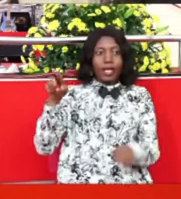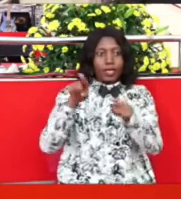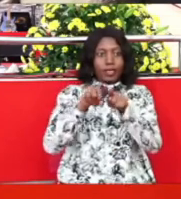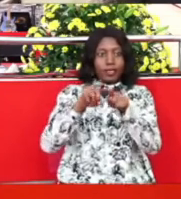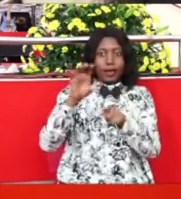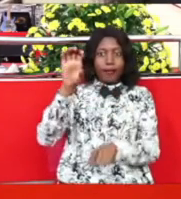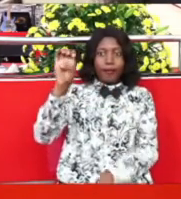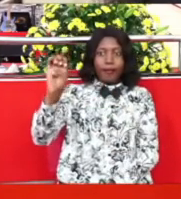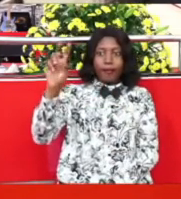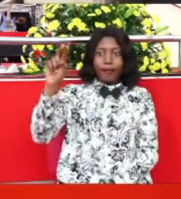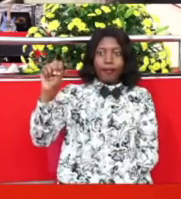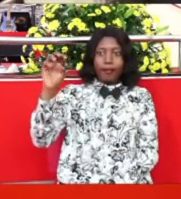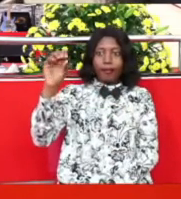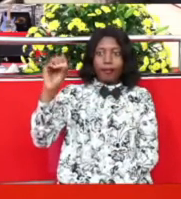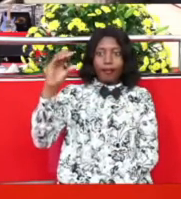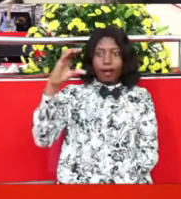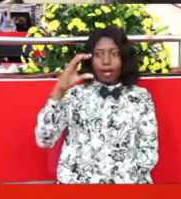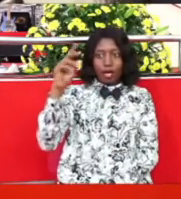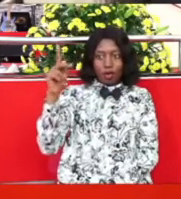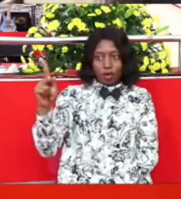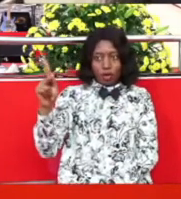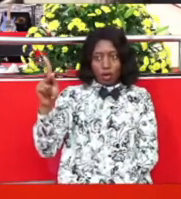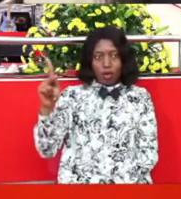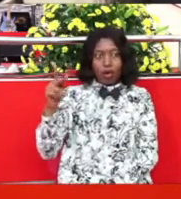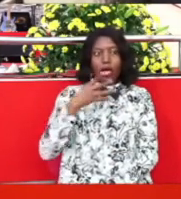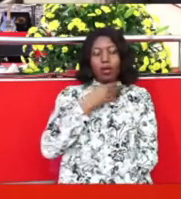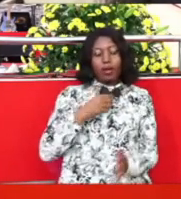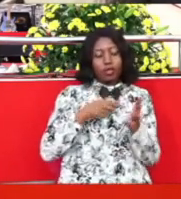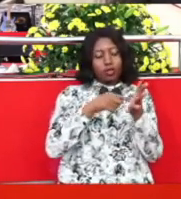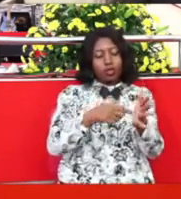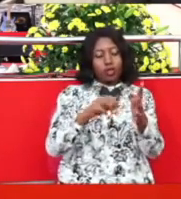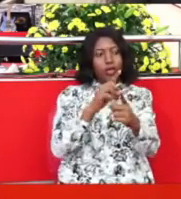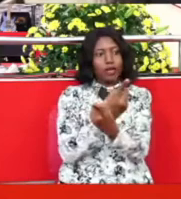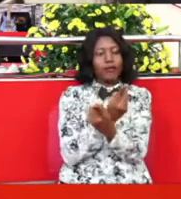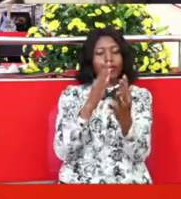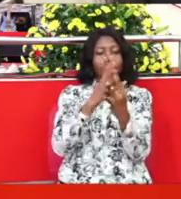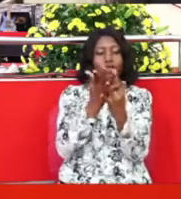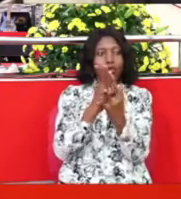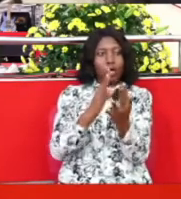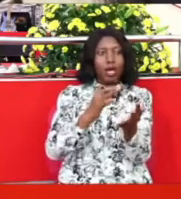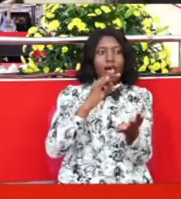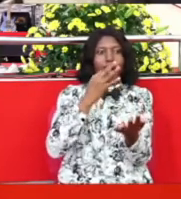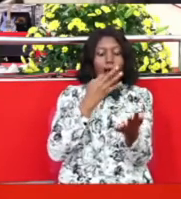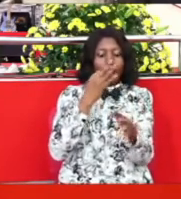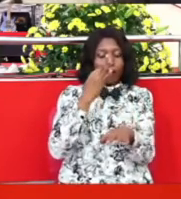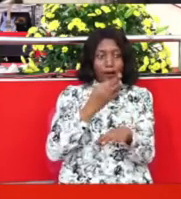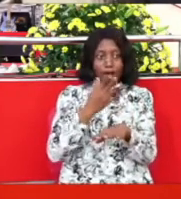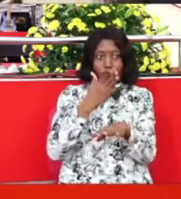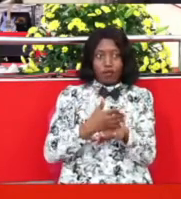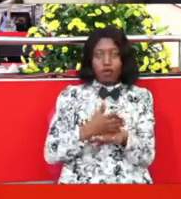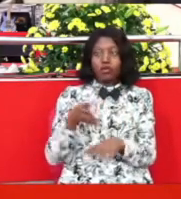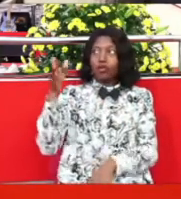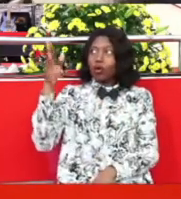angeleta and a false God. Ugawanyiko kati ya Mungu wa ukweli na Mungu wa uongo. When we make God our dwelling place,